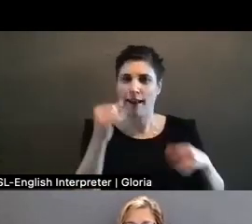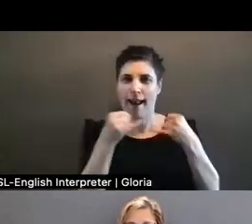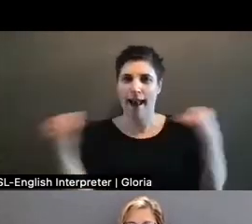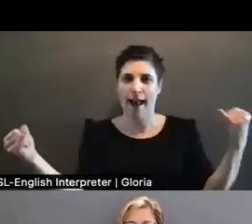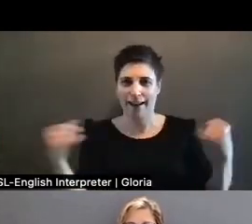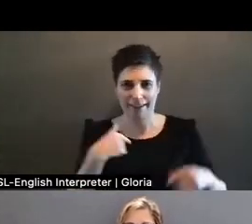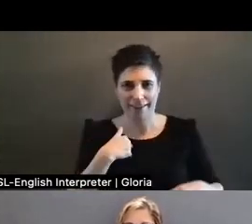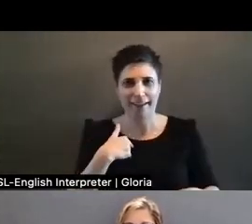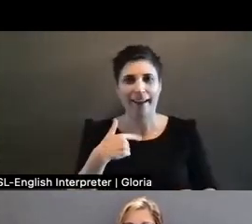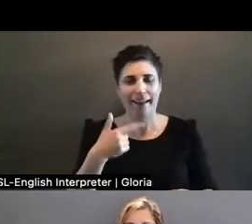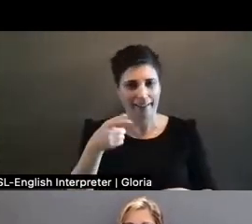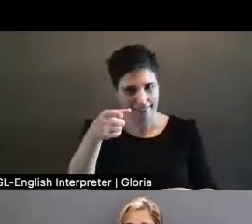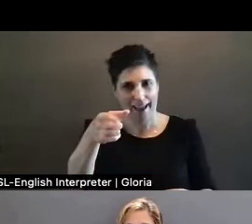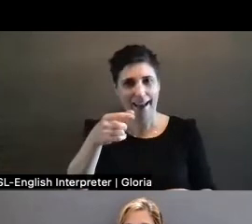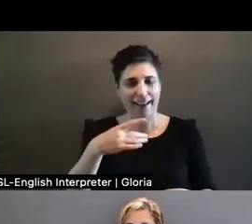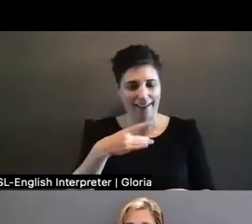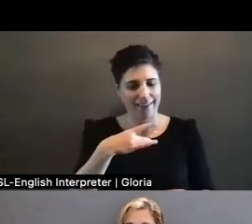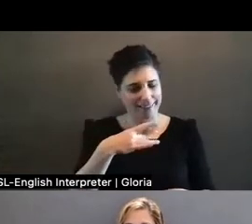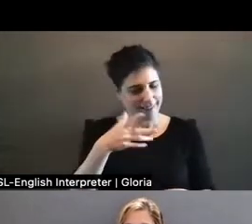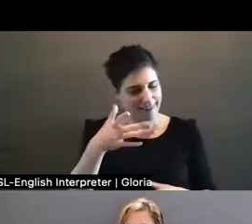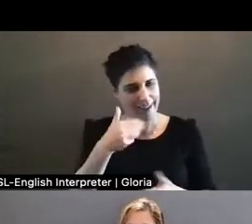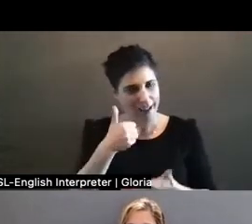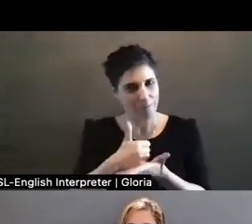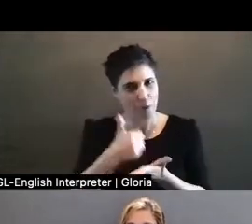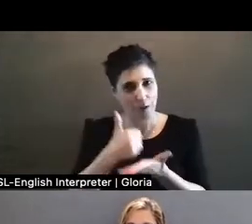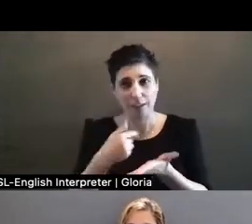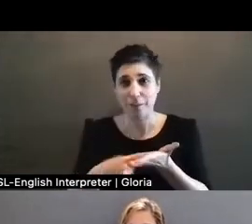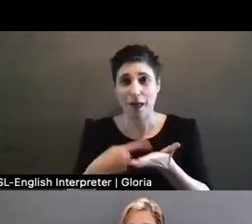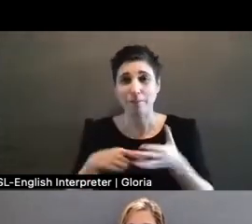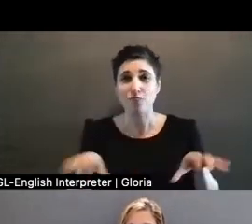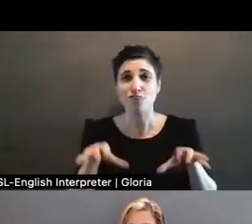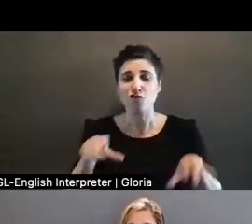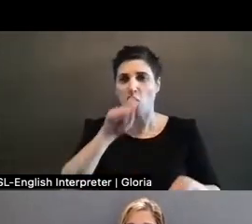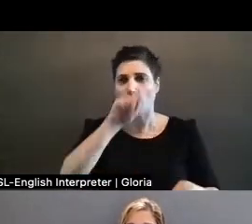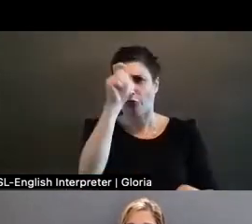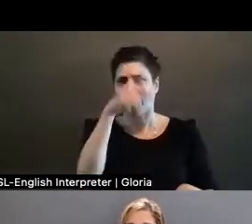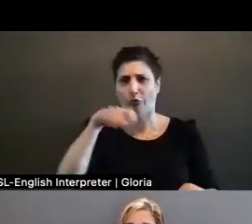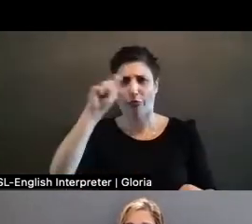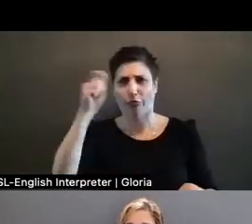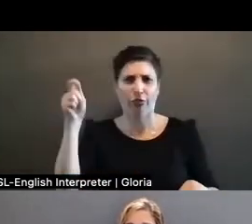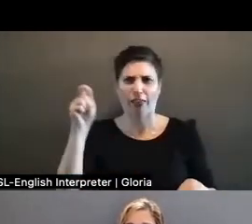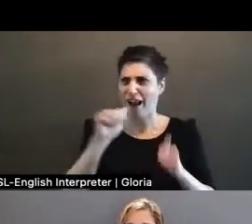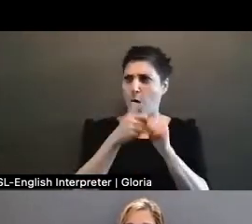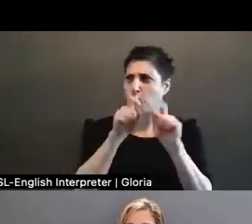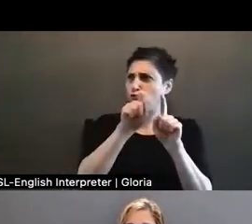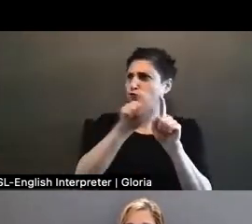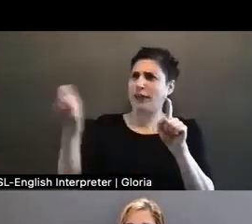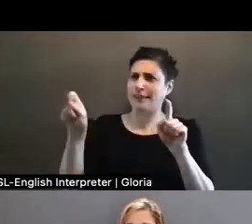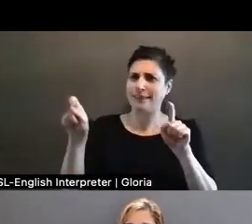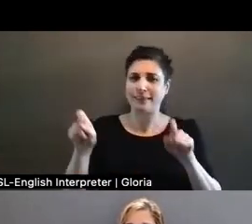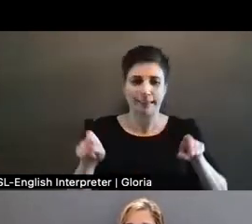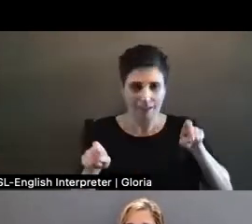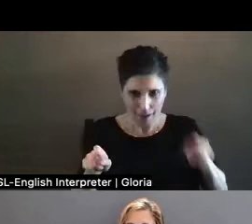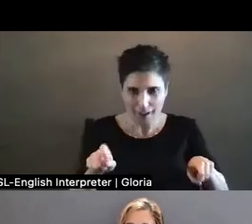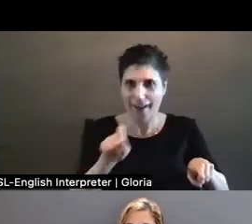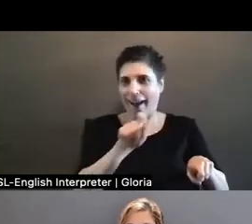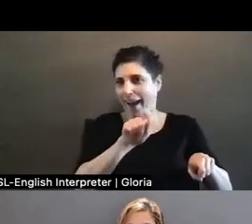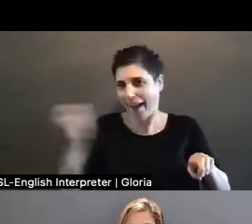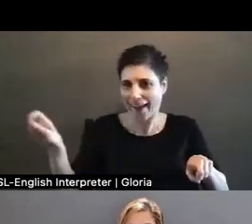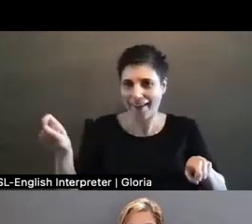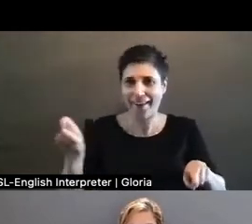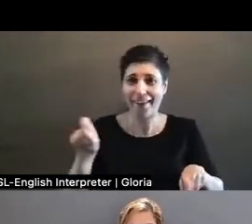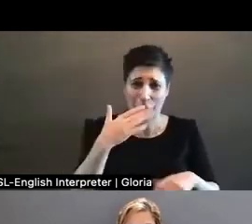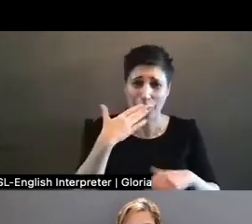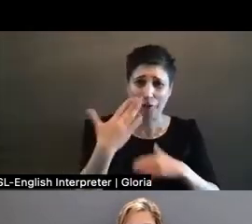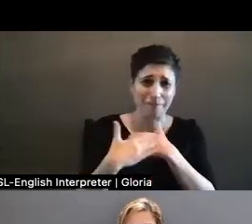activities where we make a lot of squiggly lines, and I didn't know that. So that's great, a great tip amongst all the other